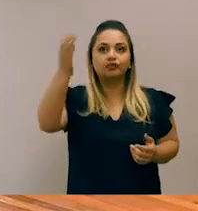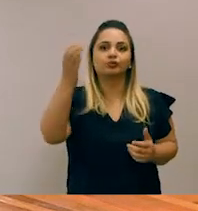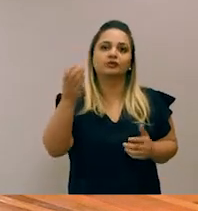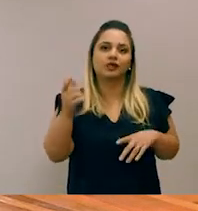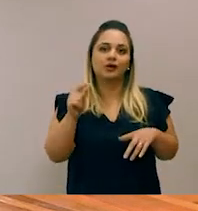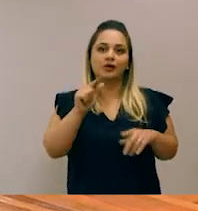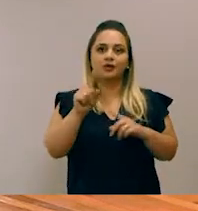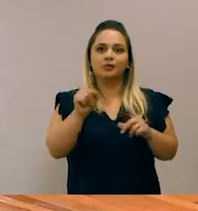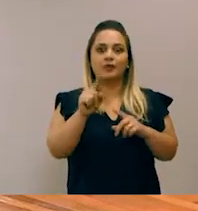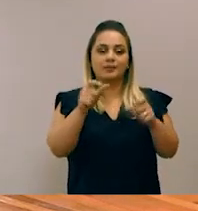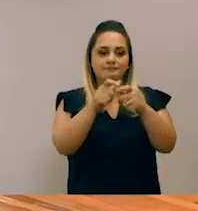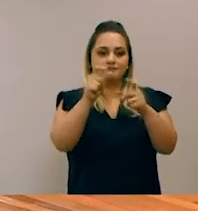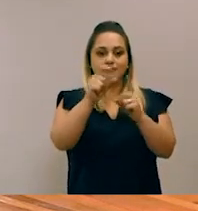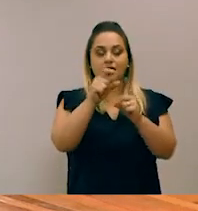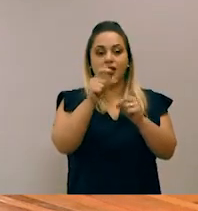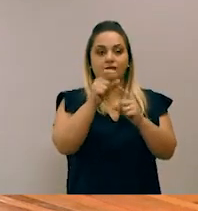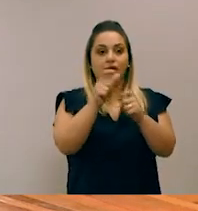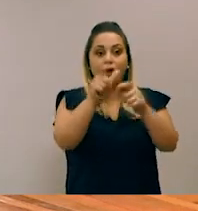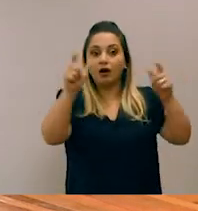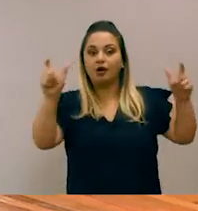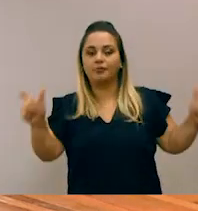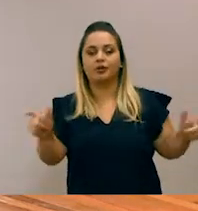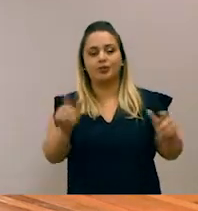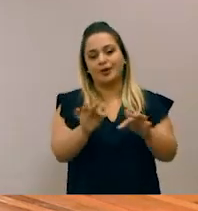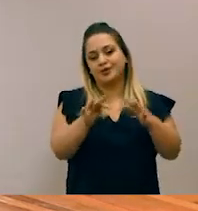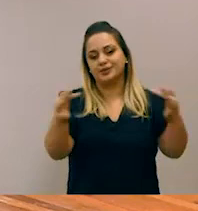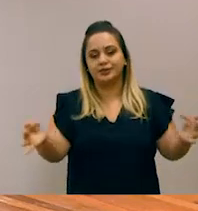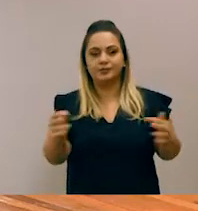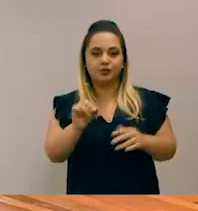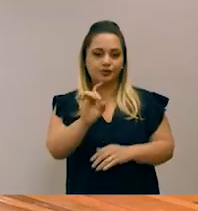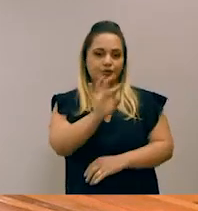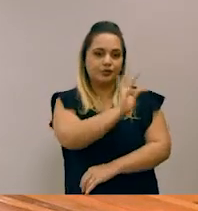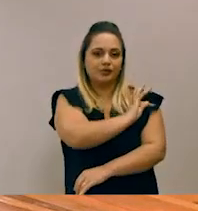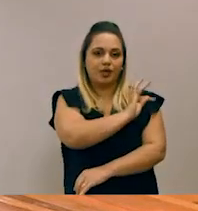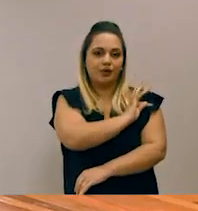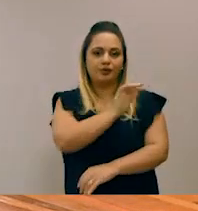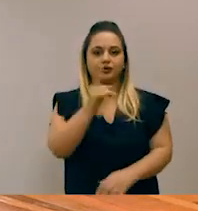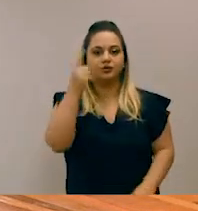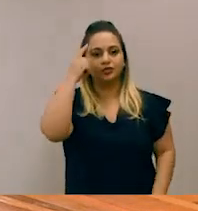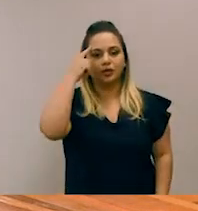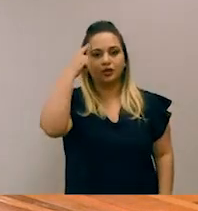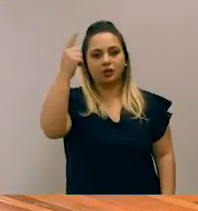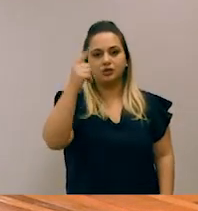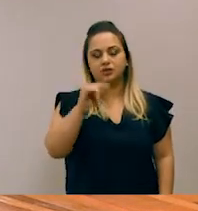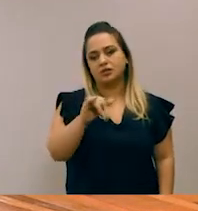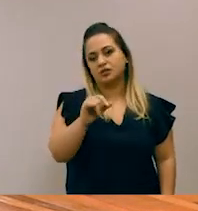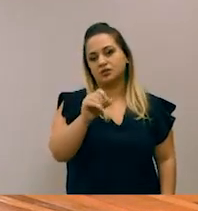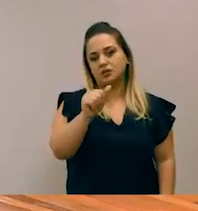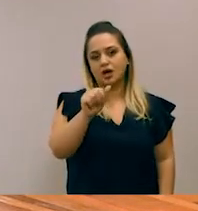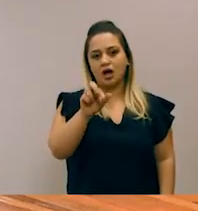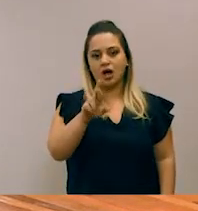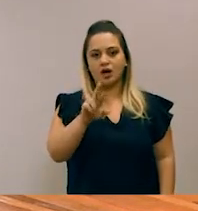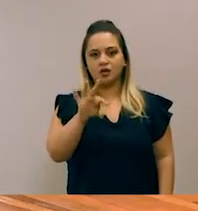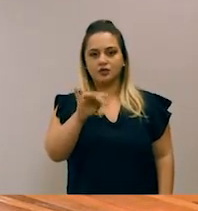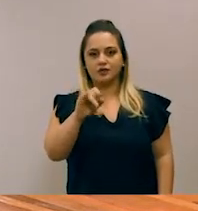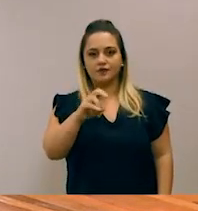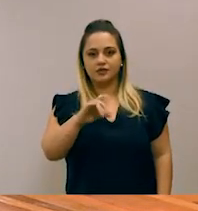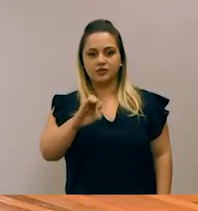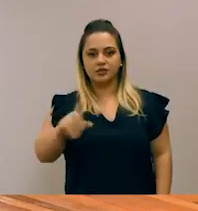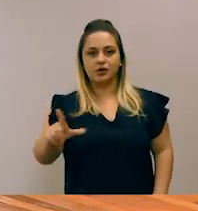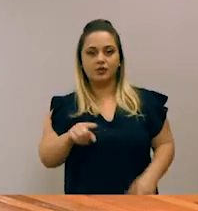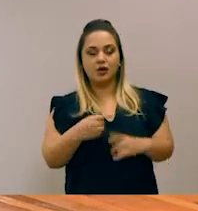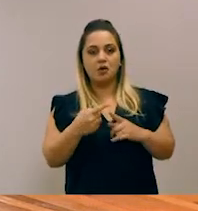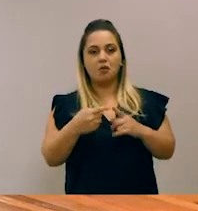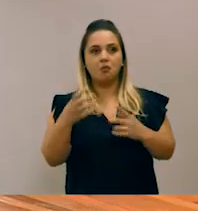These solutions, actually the word solution is broader than only in AI technique or